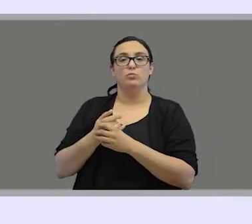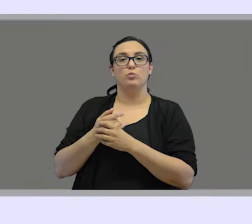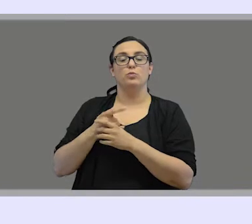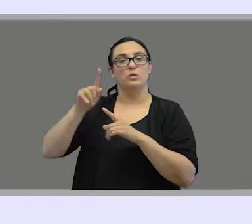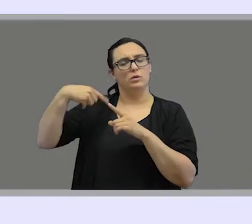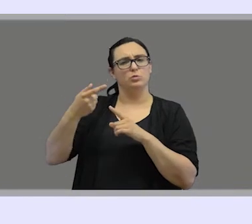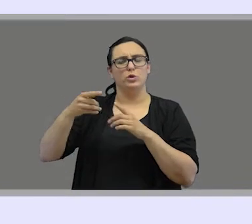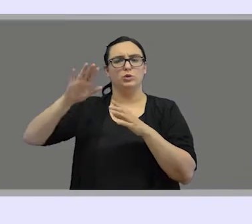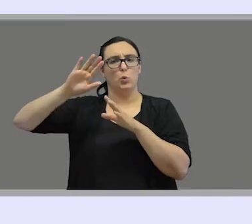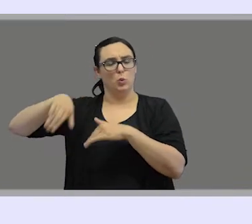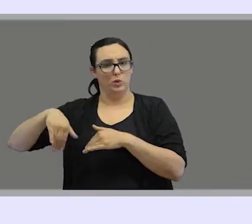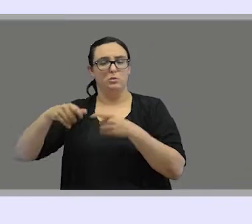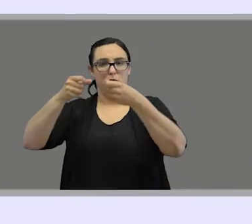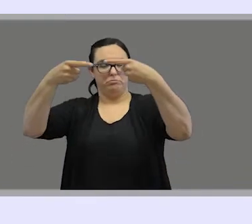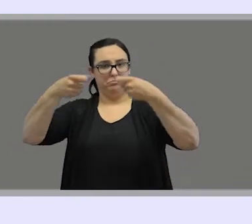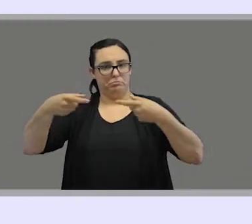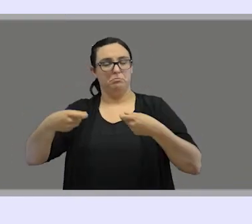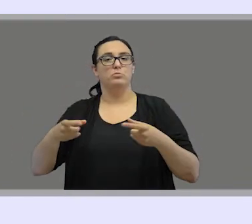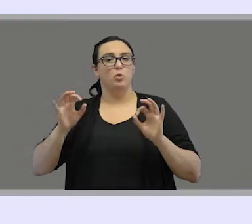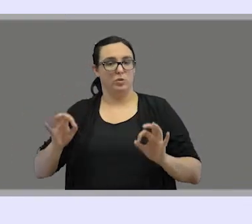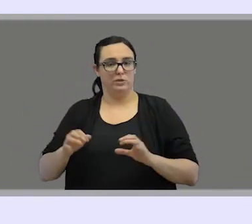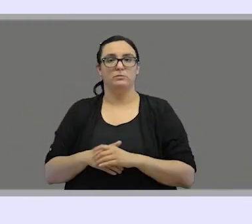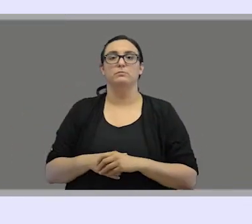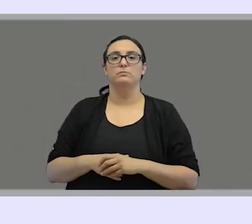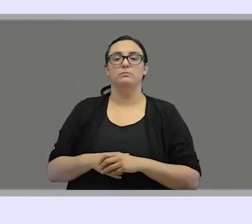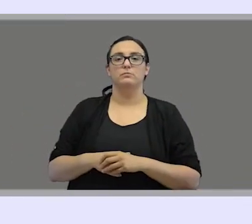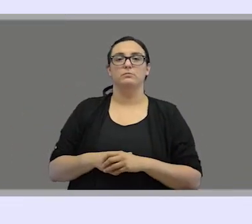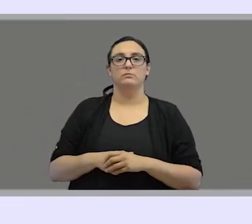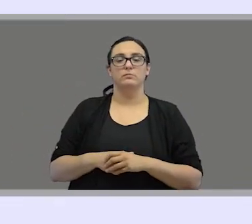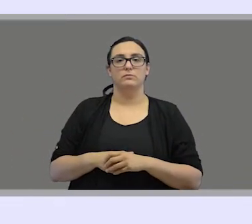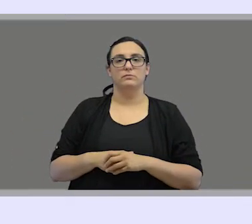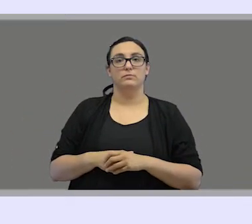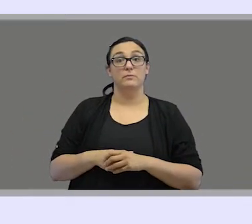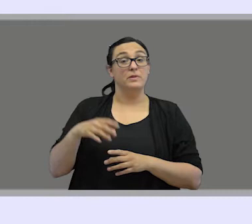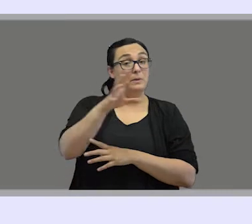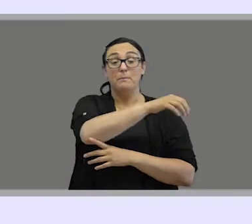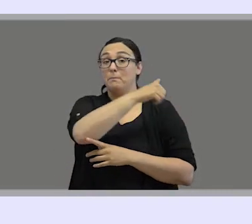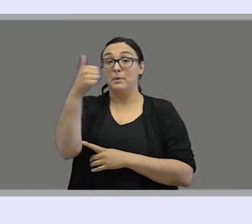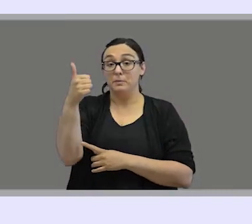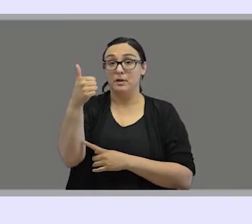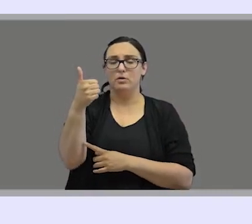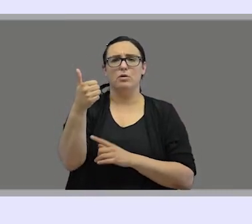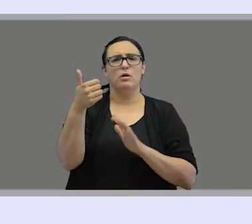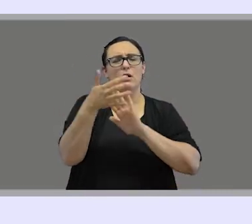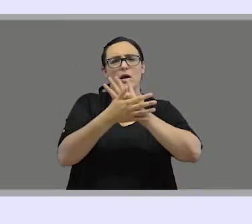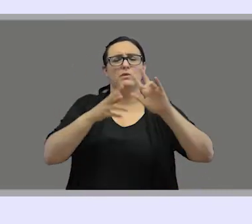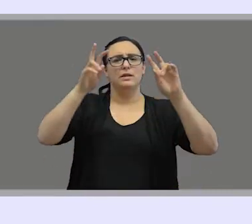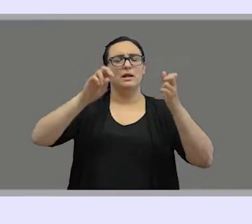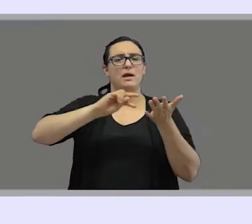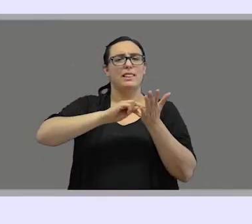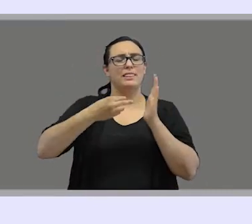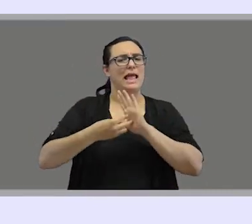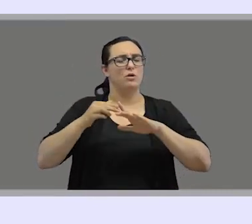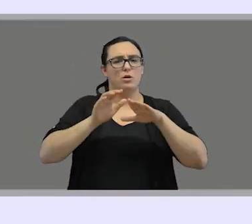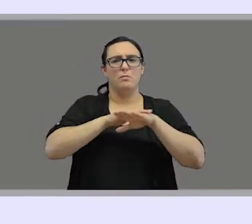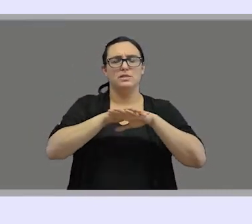and you can find them later on at the end of the video in the reference section too. First, we will talk about the basic technical guidelines